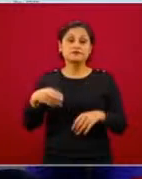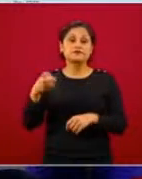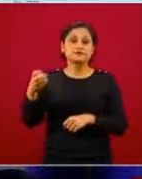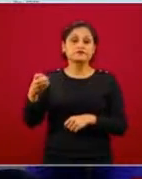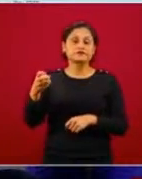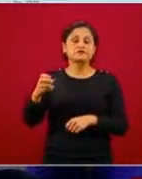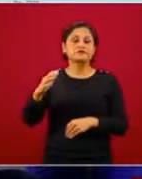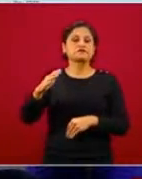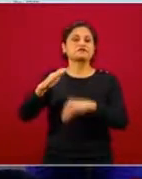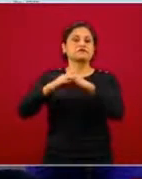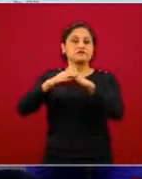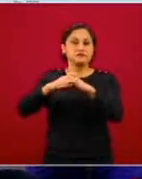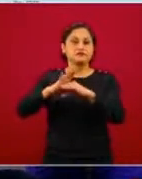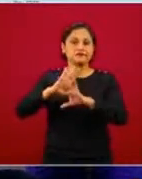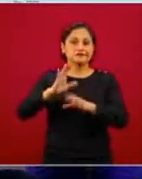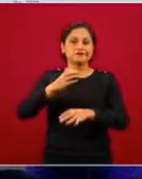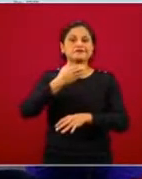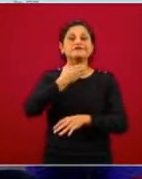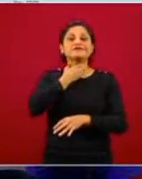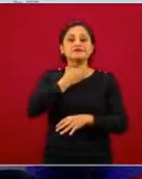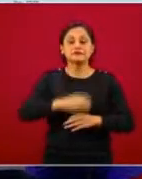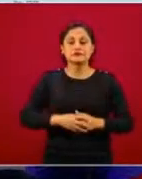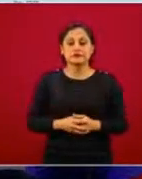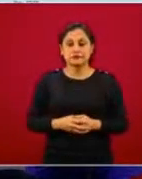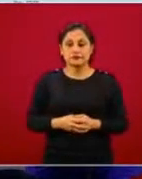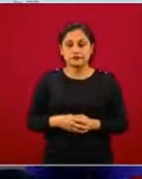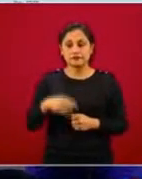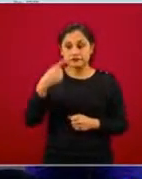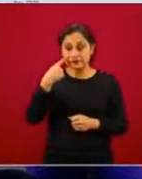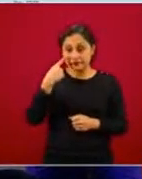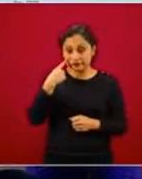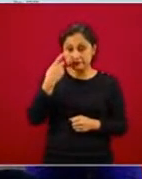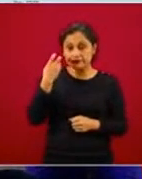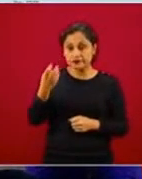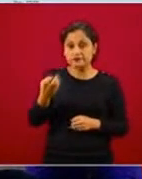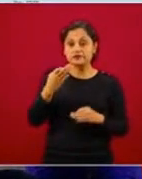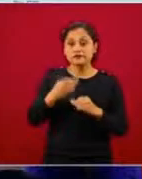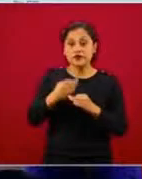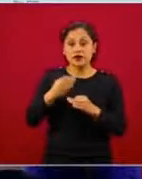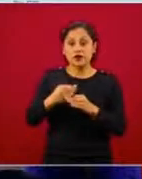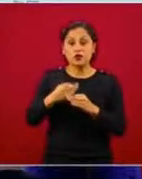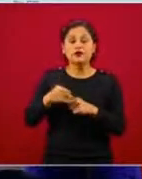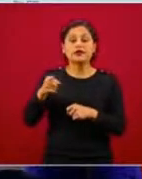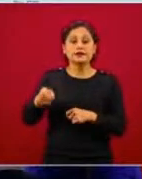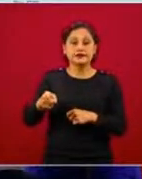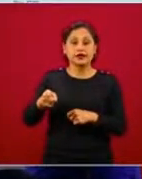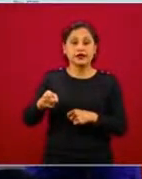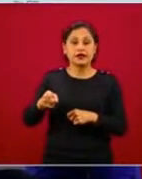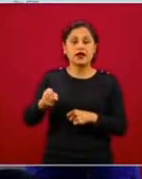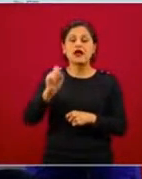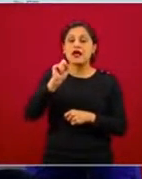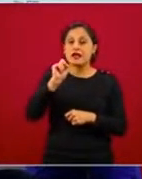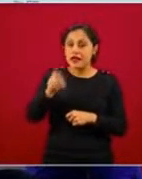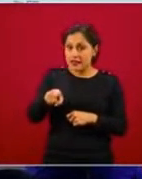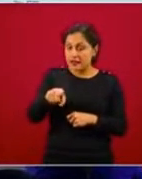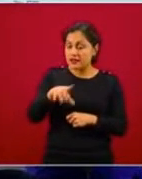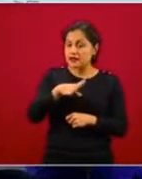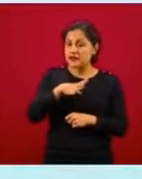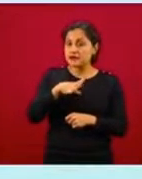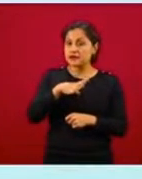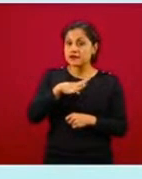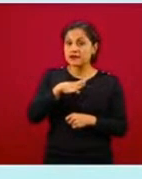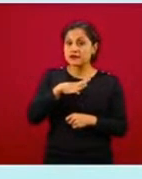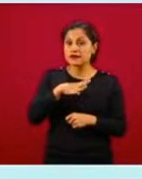Here's intensive care again. It's gone over the projections. And there are other things going on here